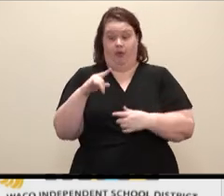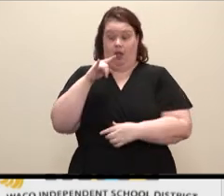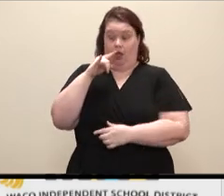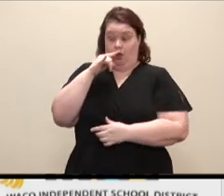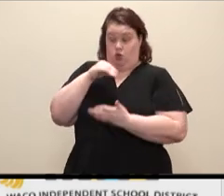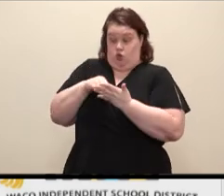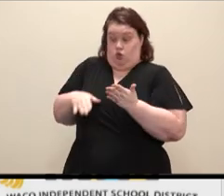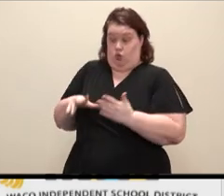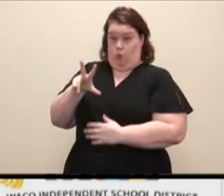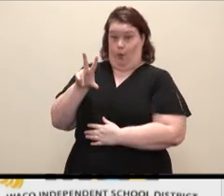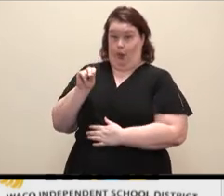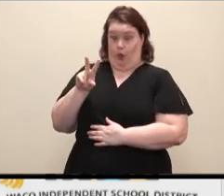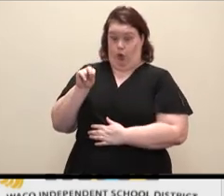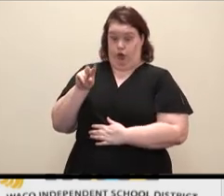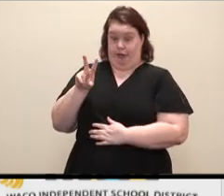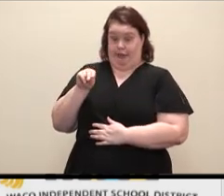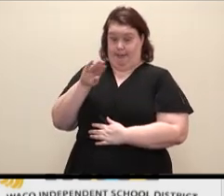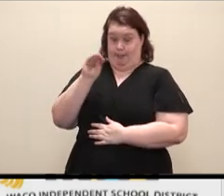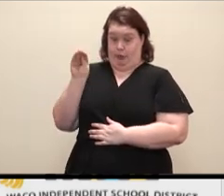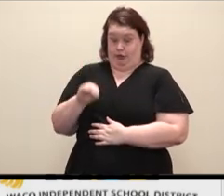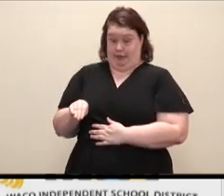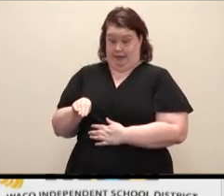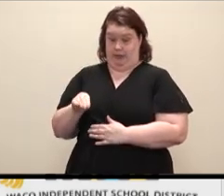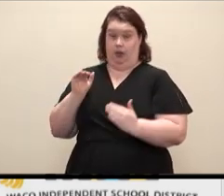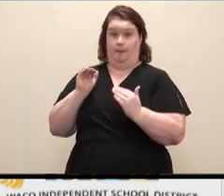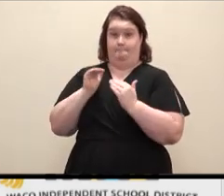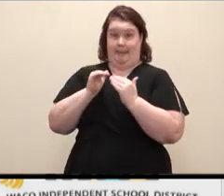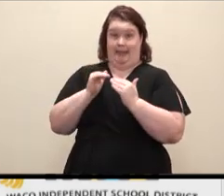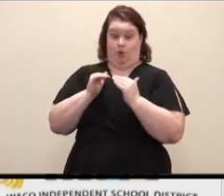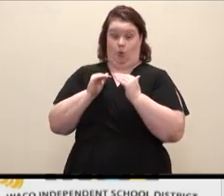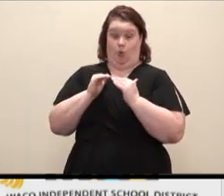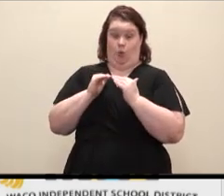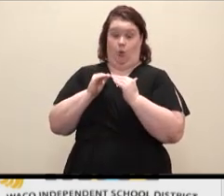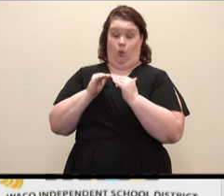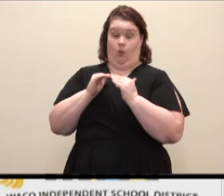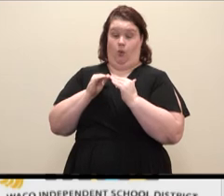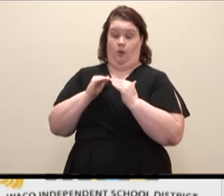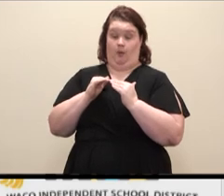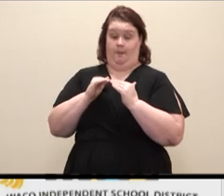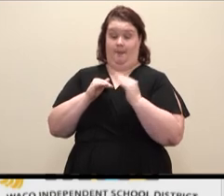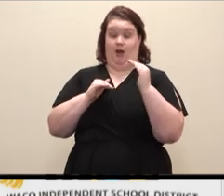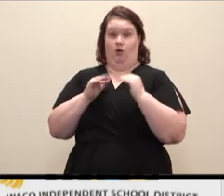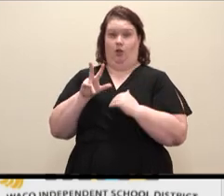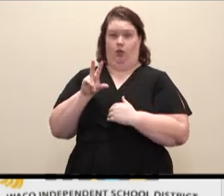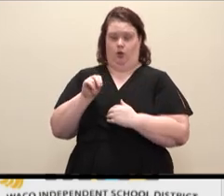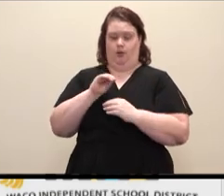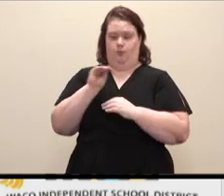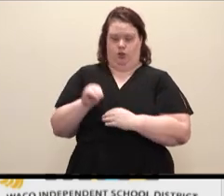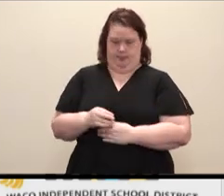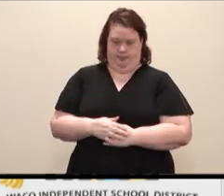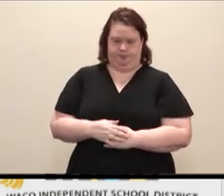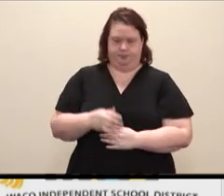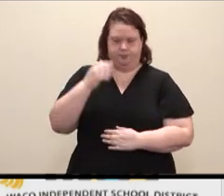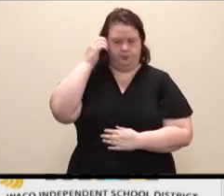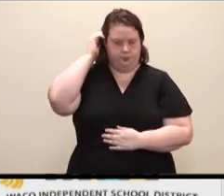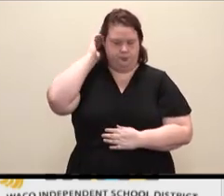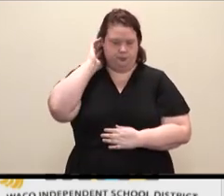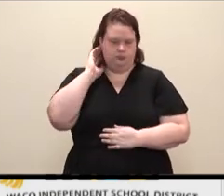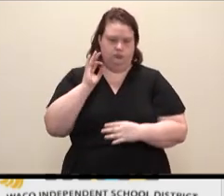performed at or better, at or below the 30%. So that's the key here when we look at the district's